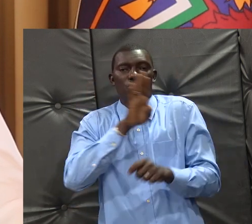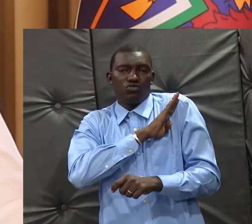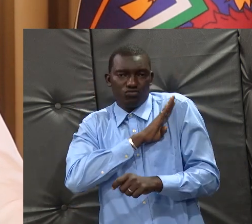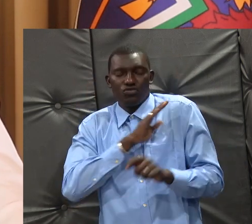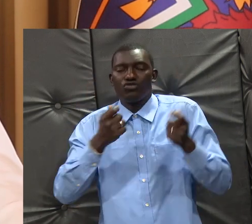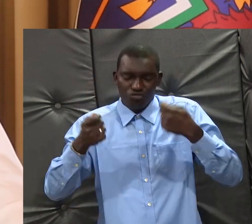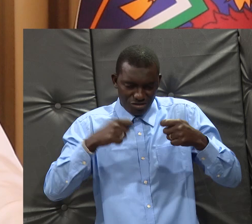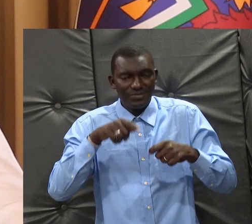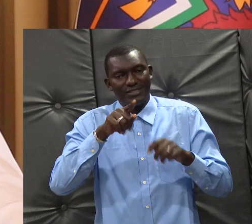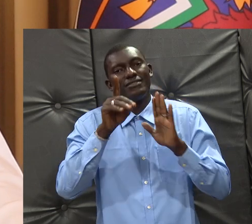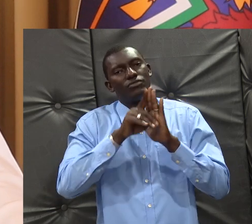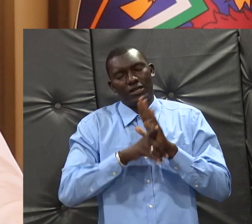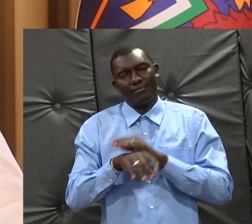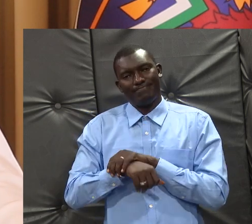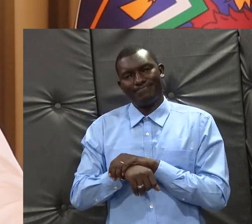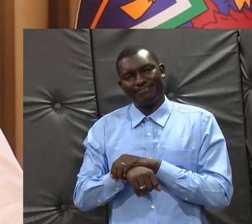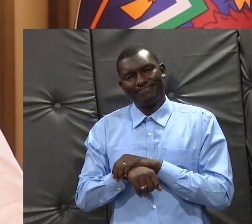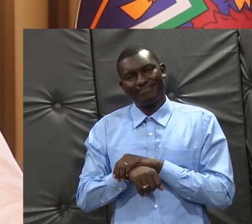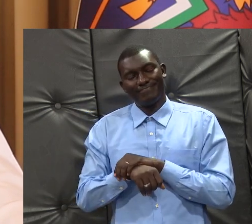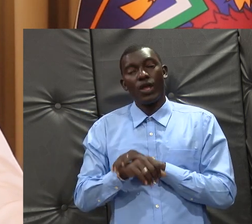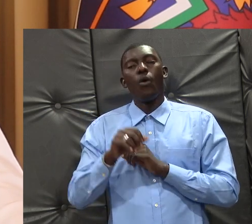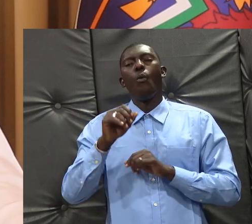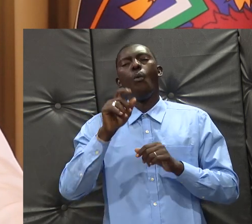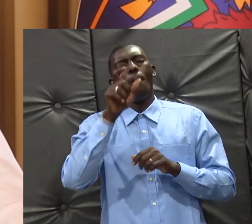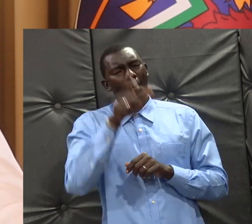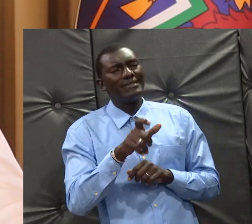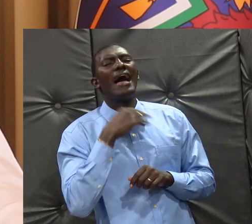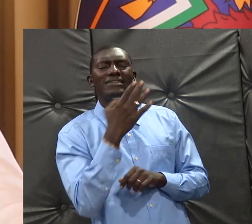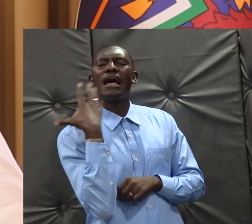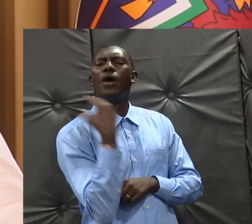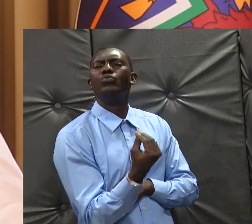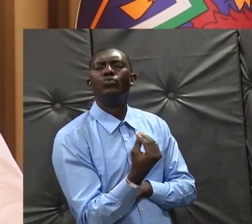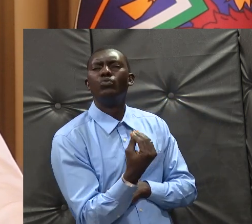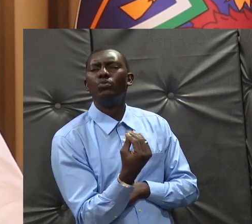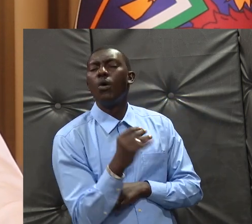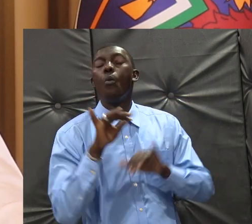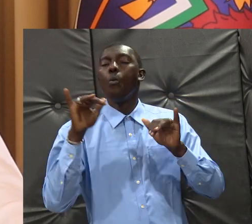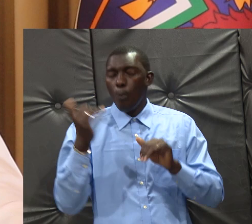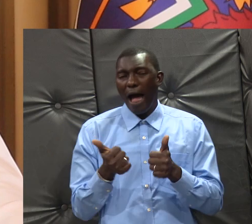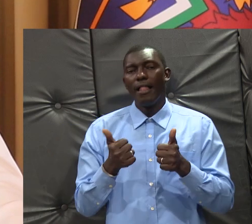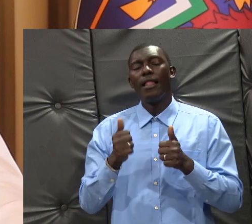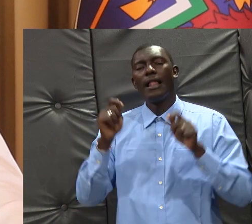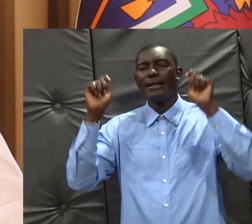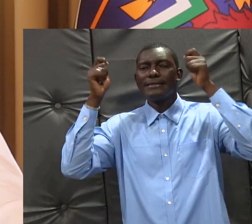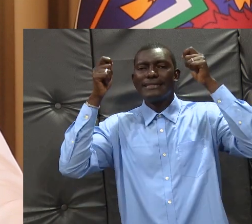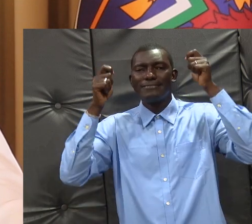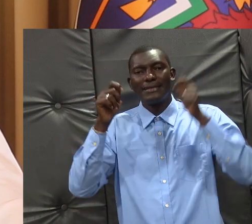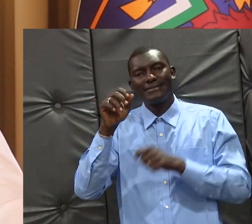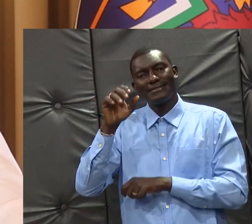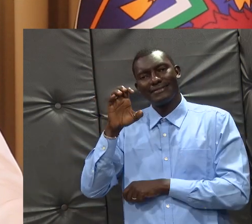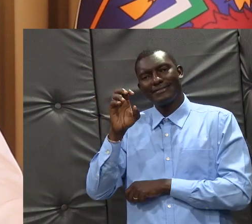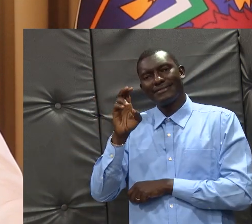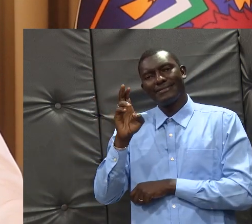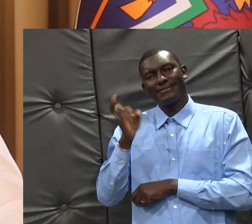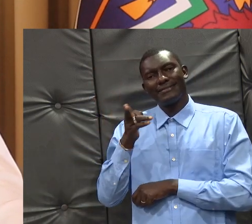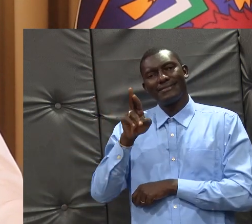One may ask how. Well, Christmas is generally associated with renewal of